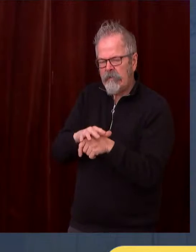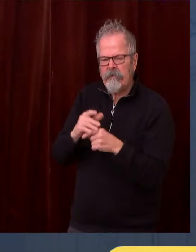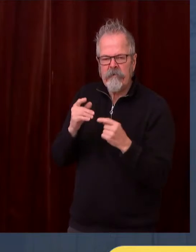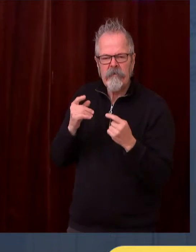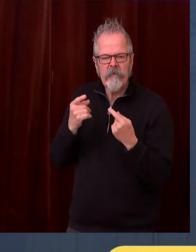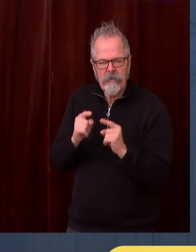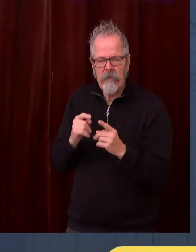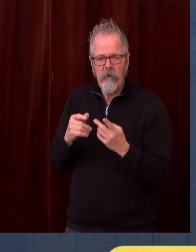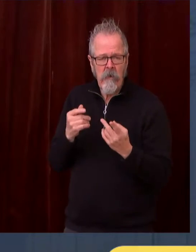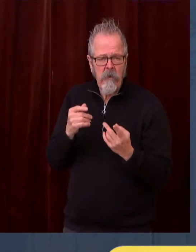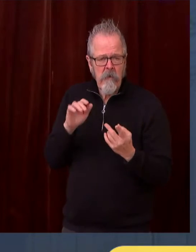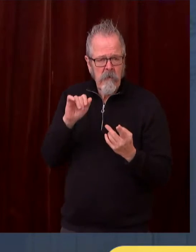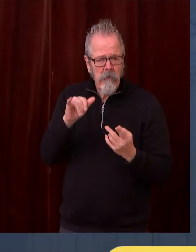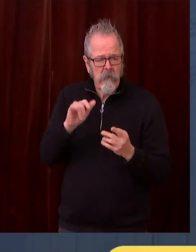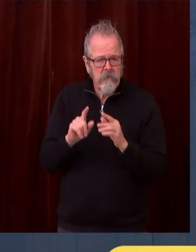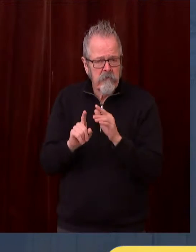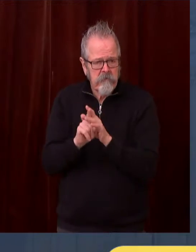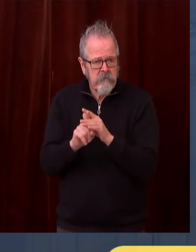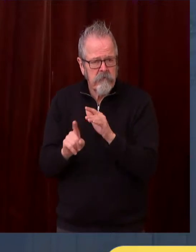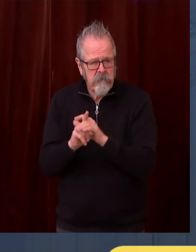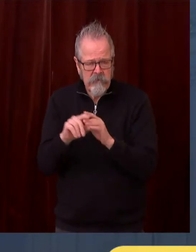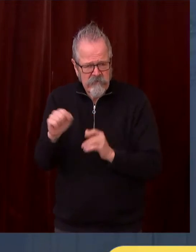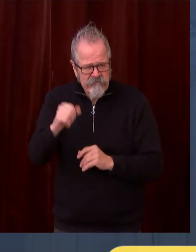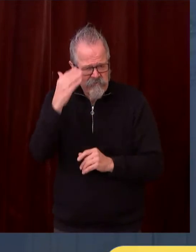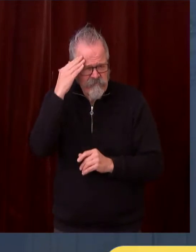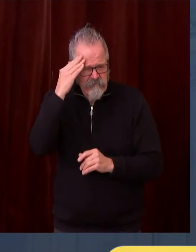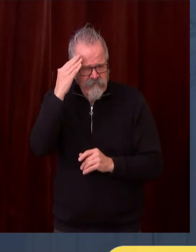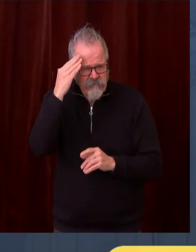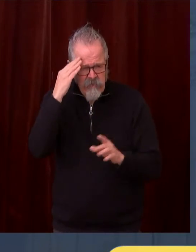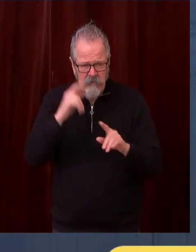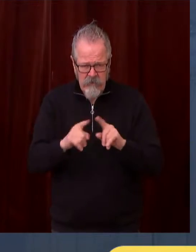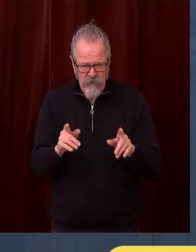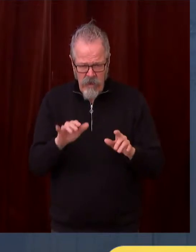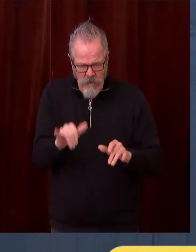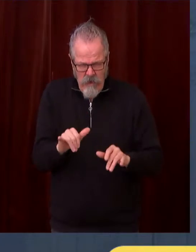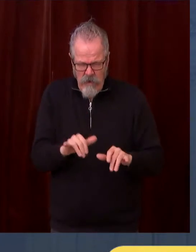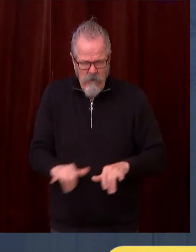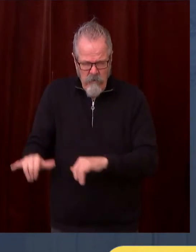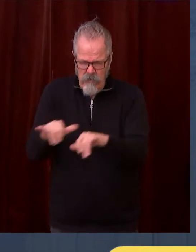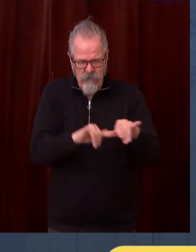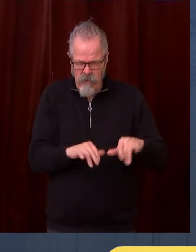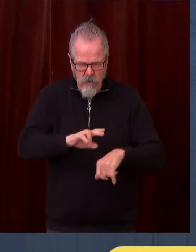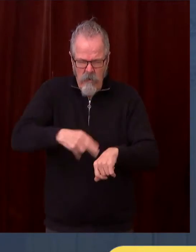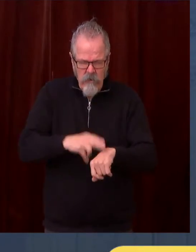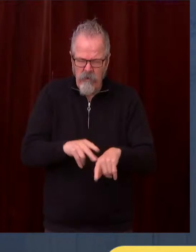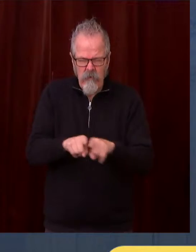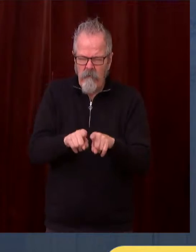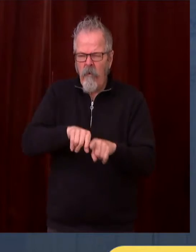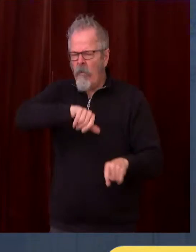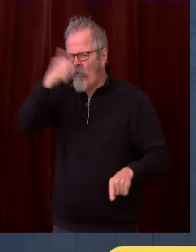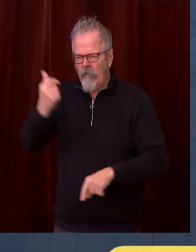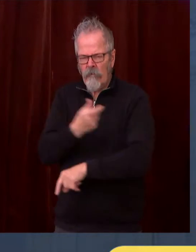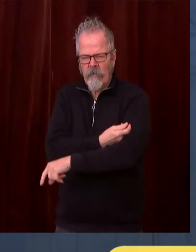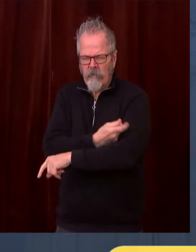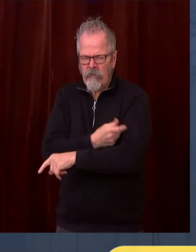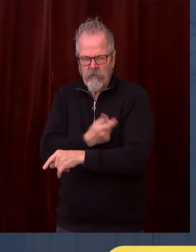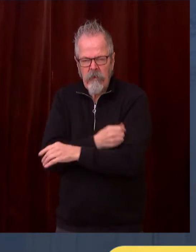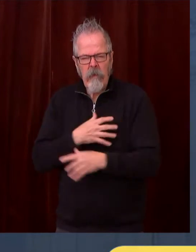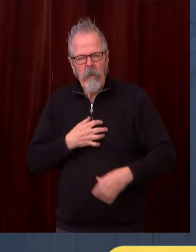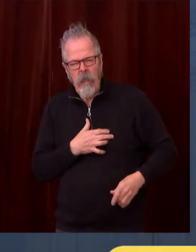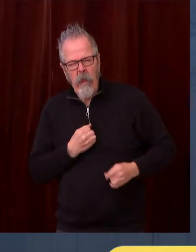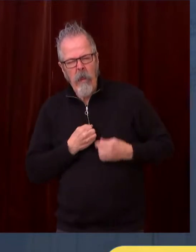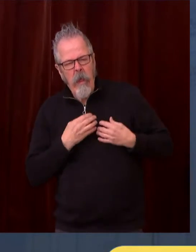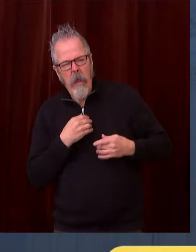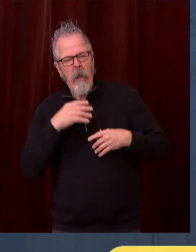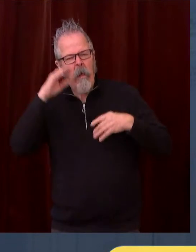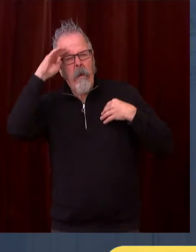after administration of many other currently licensed vaccines. The clinical trials did not show signs of any other